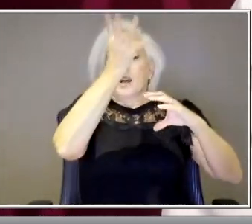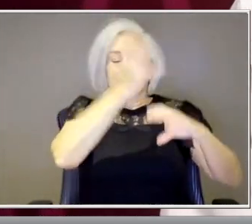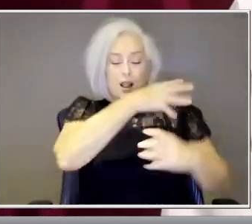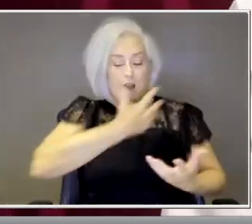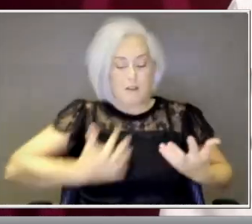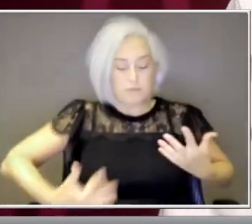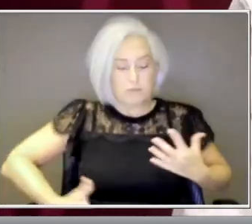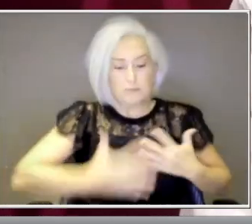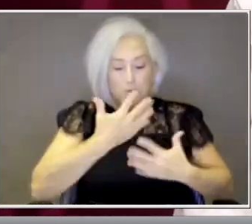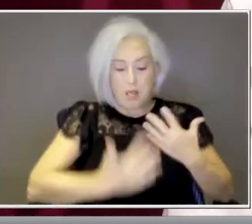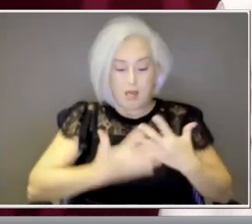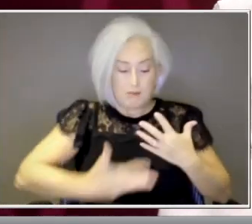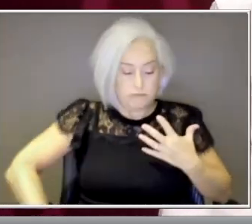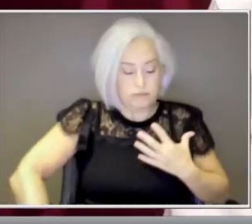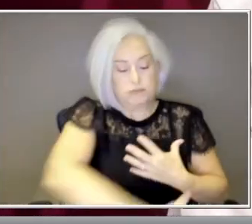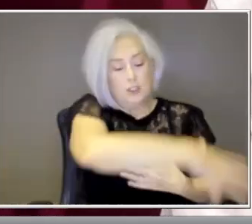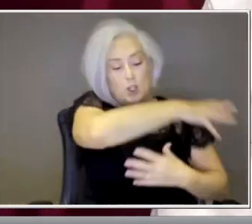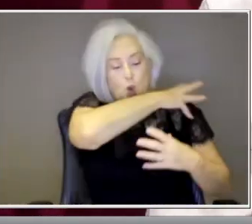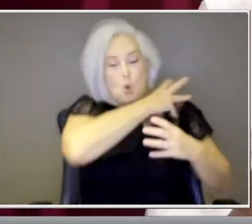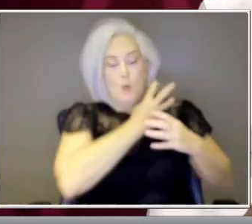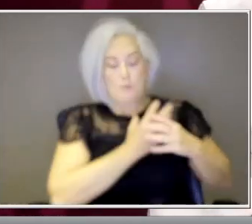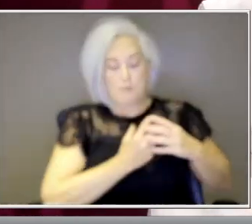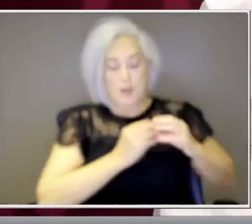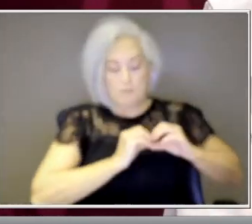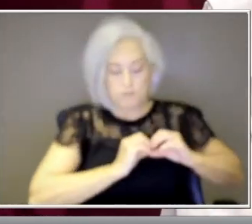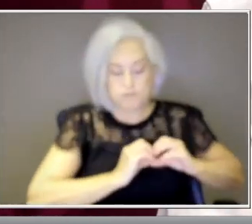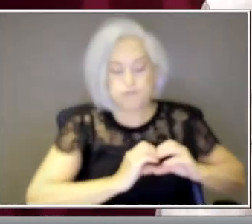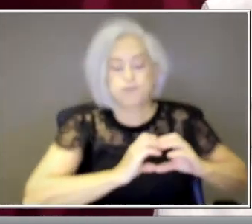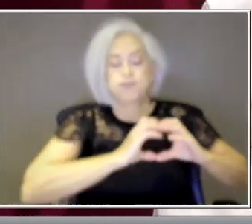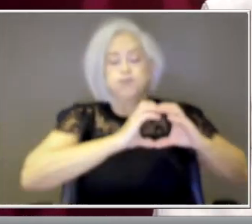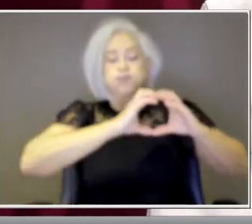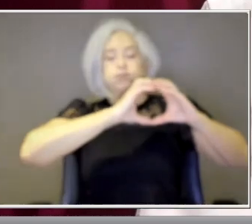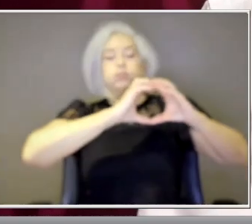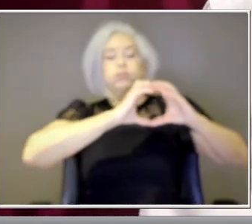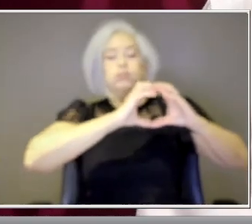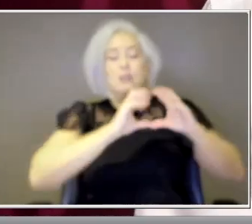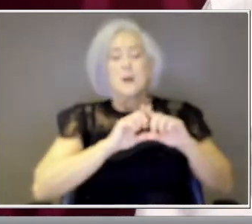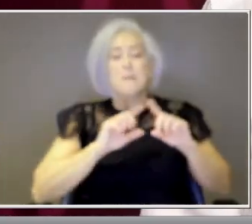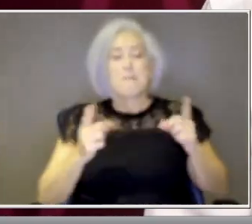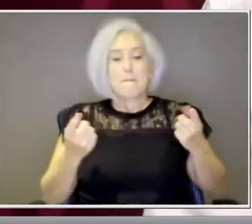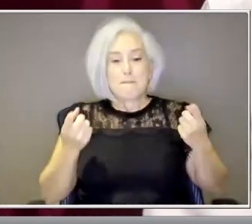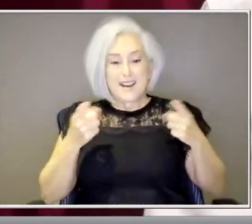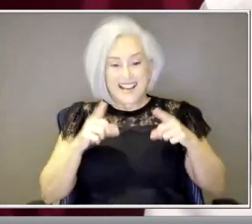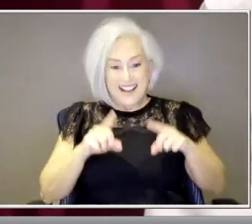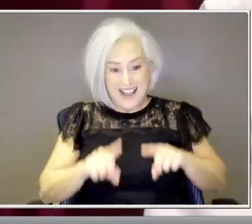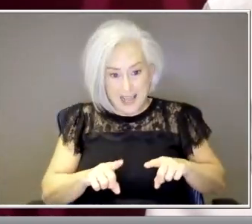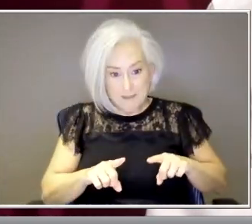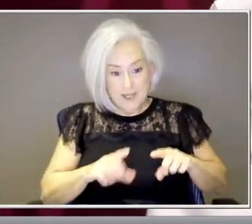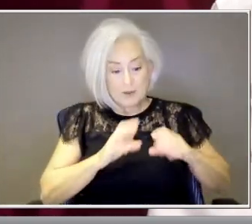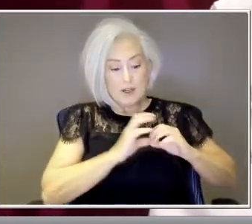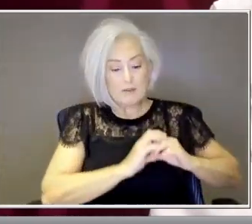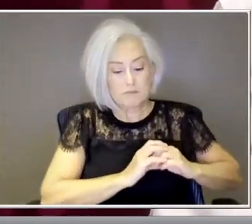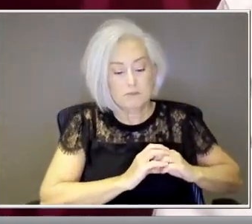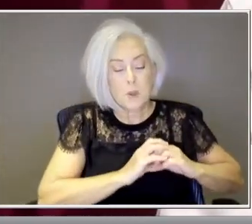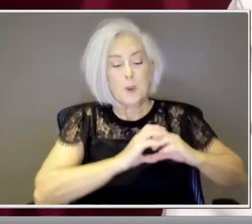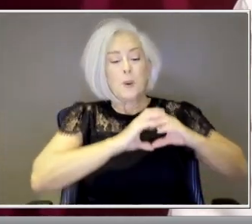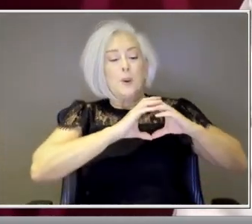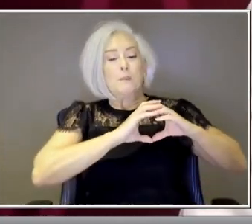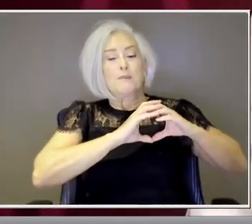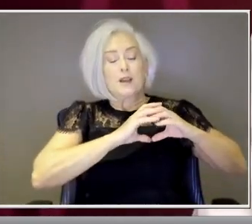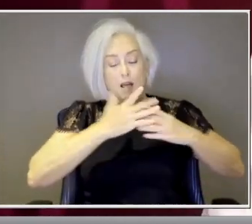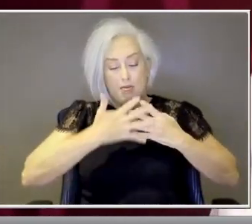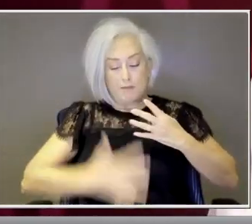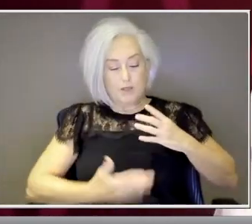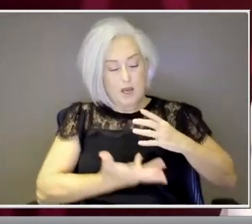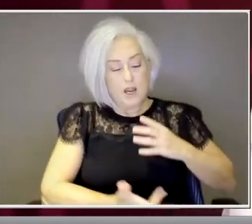fighting against gravity, and that vacuum that the heart creates when it relaxes is part of what brings blood back. And in Haley's